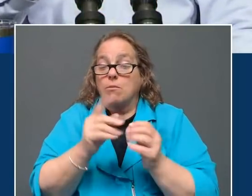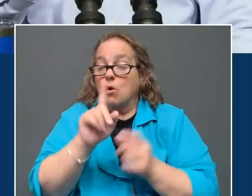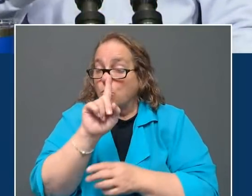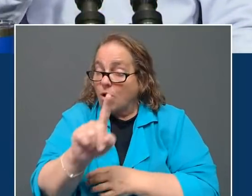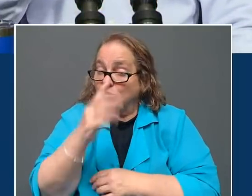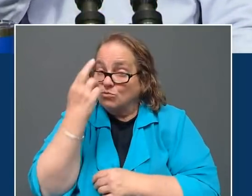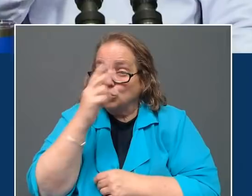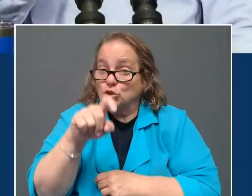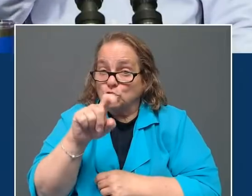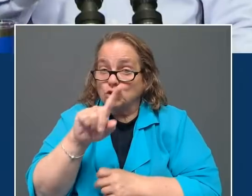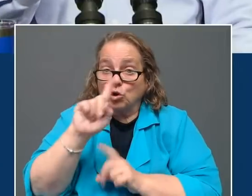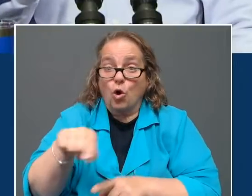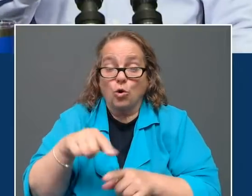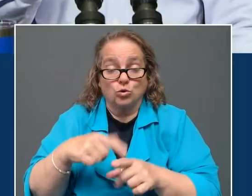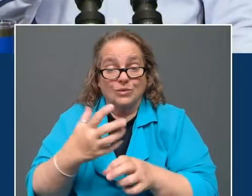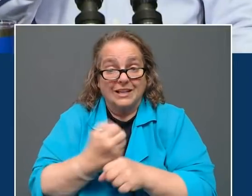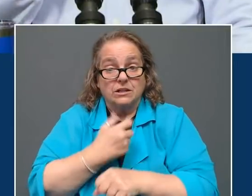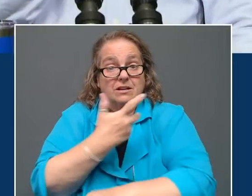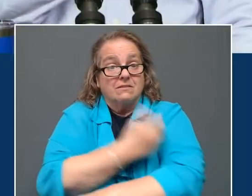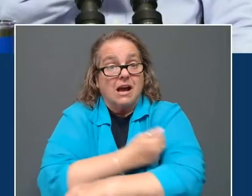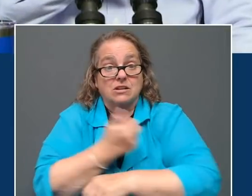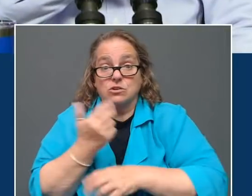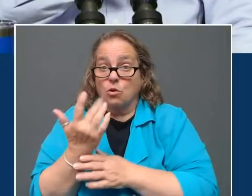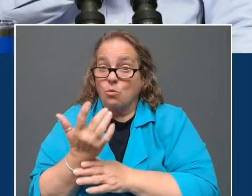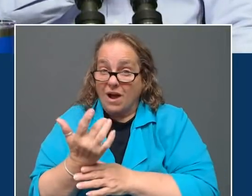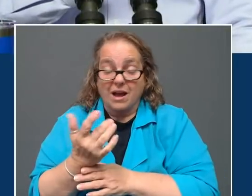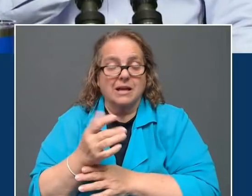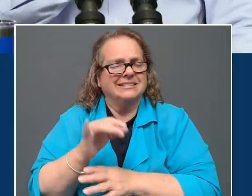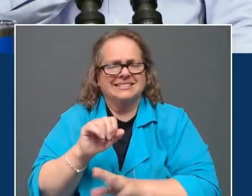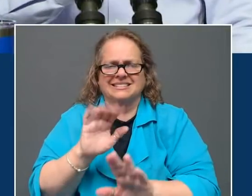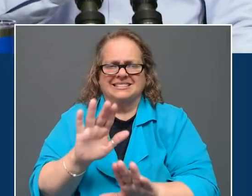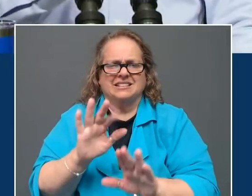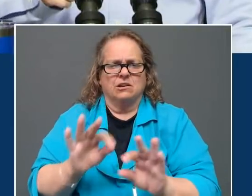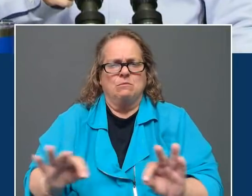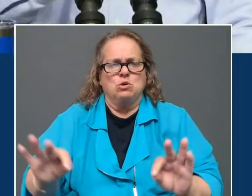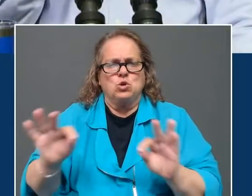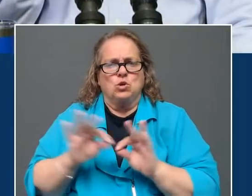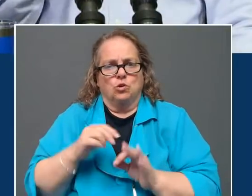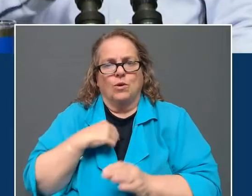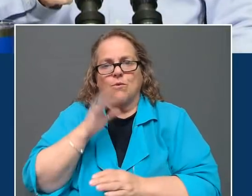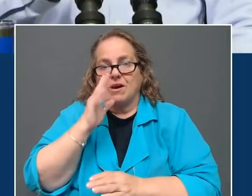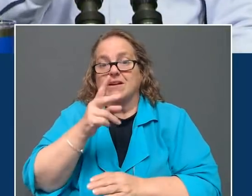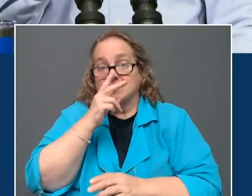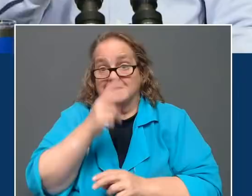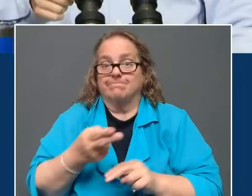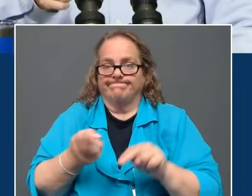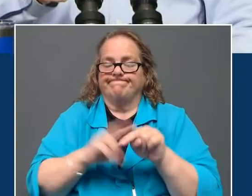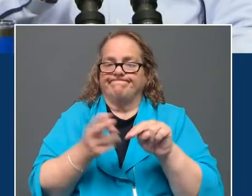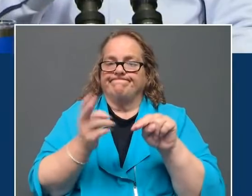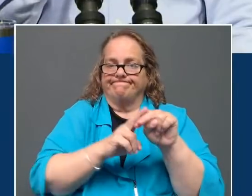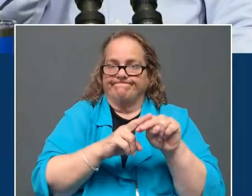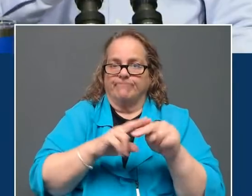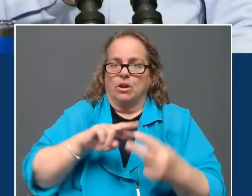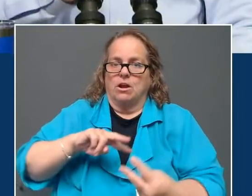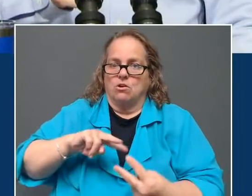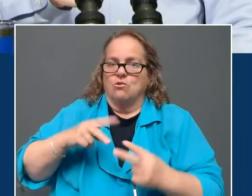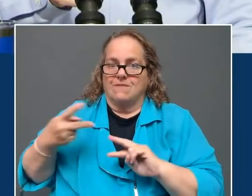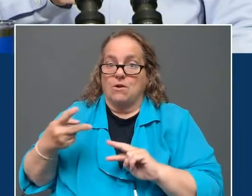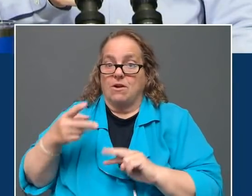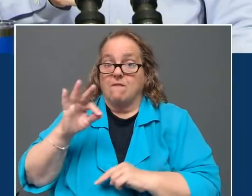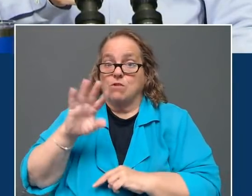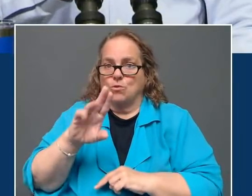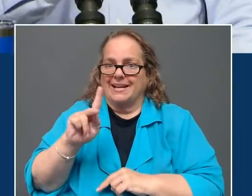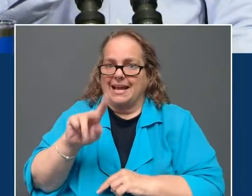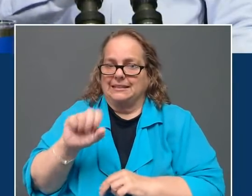right now and get the vaccine is we will see an increase in cases if you don't from the variants. We've got to